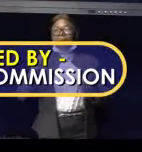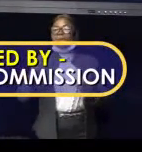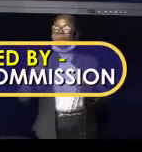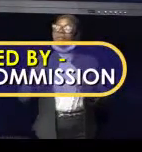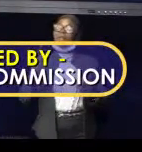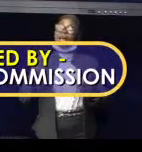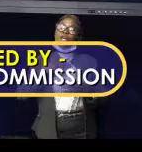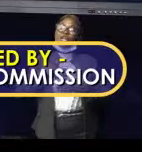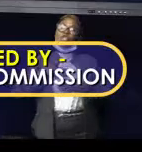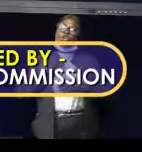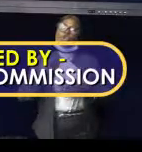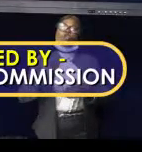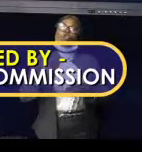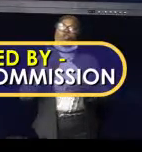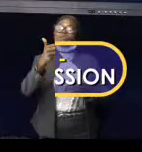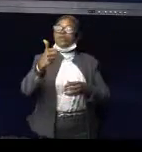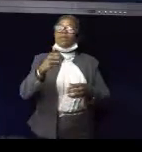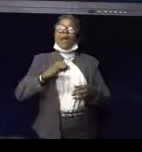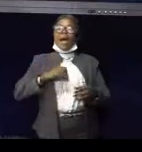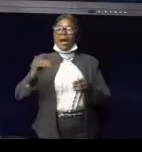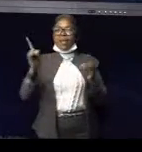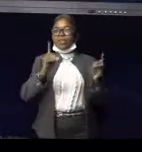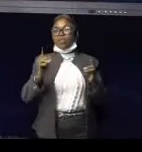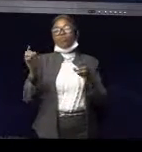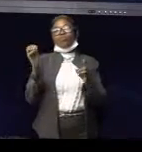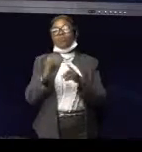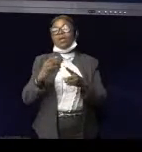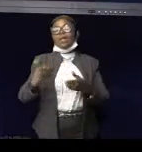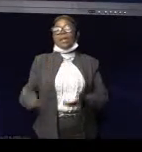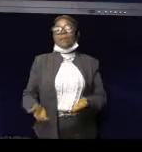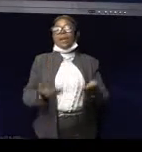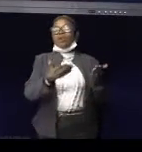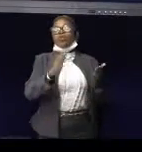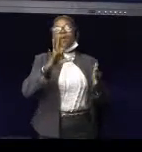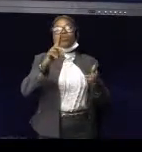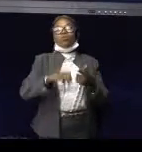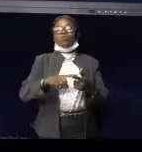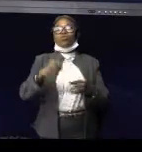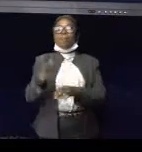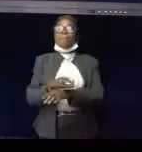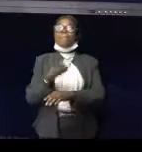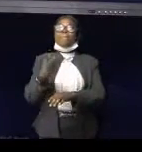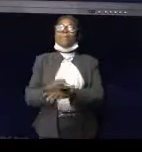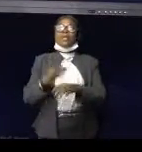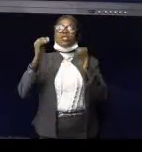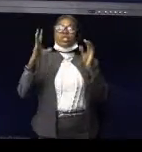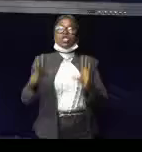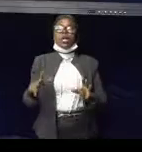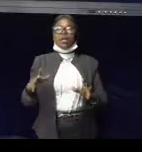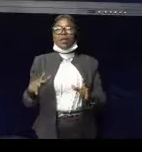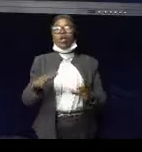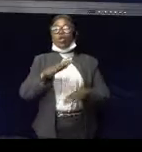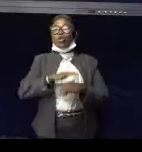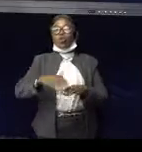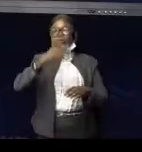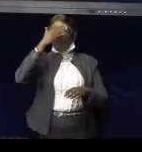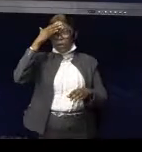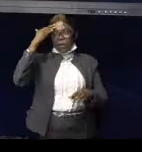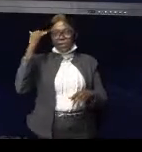too. Let me hand you over to the mathematician, Uncle Agbaje, for the mathematics